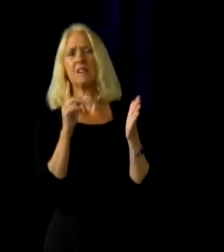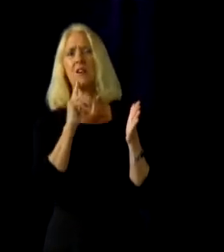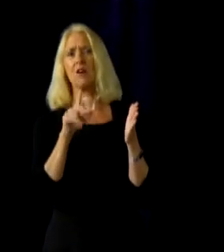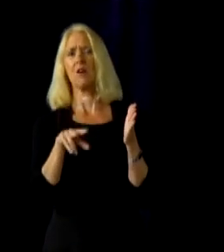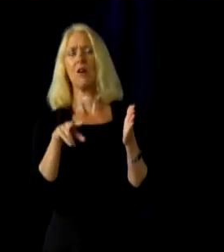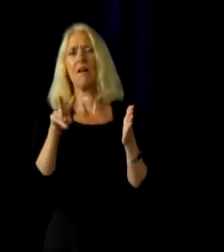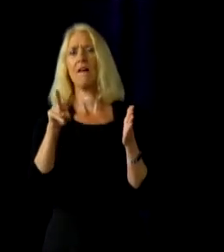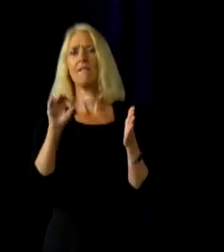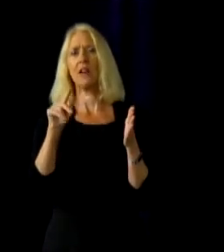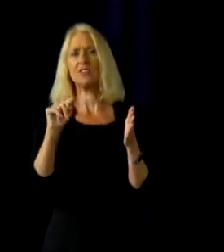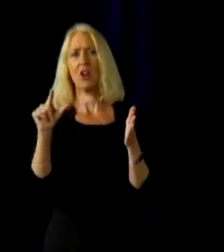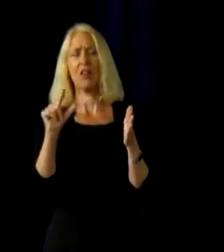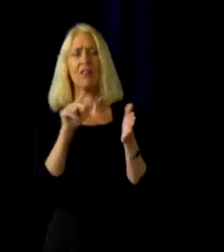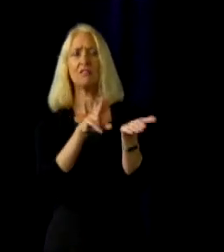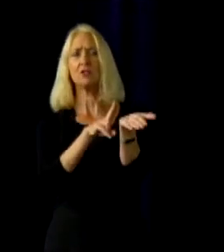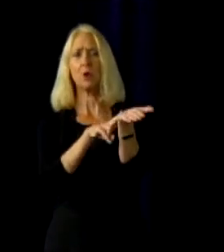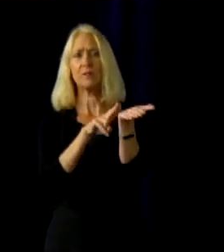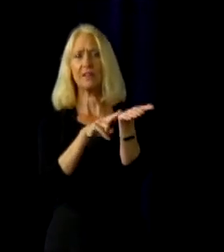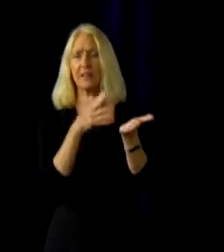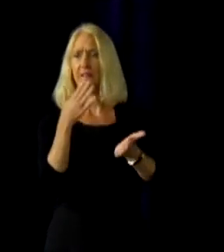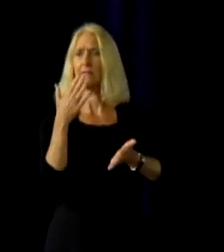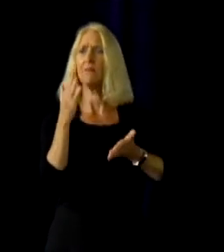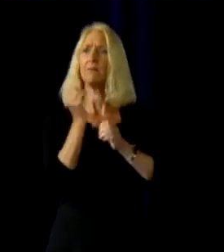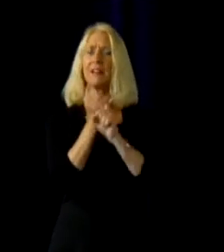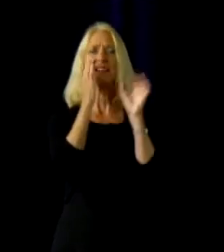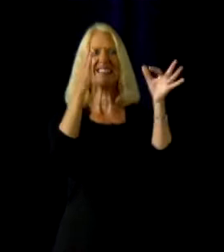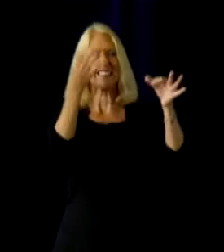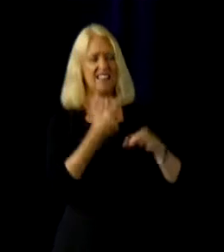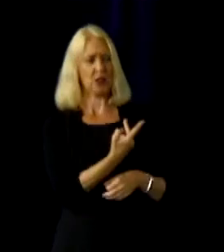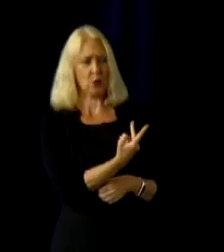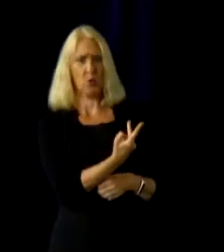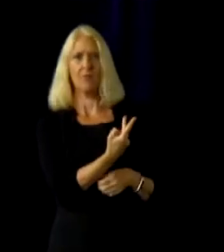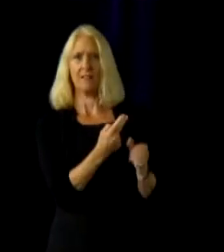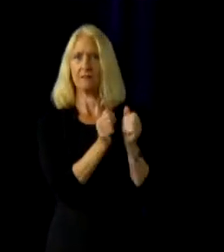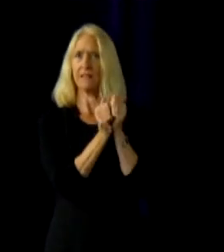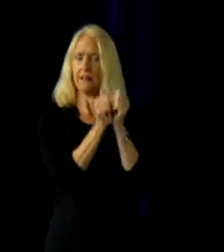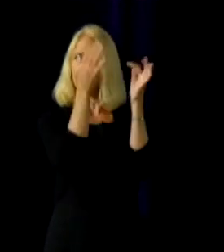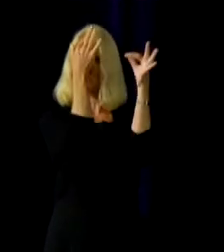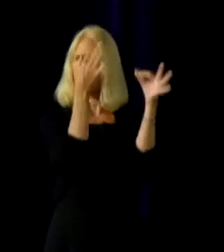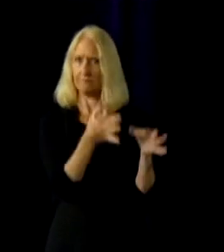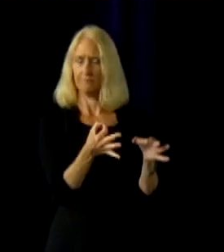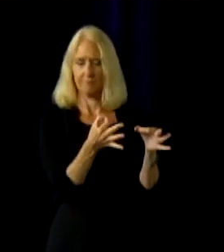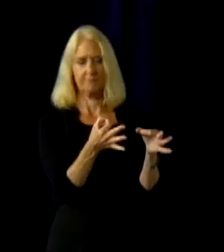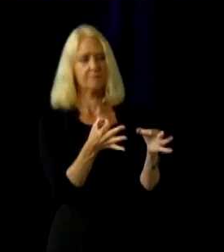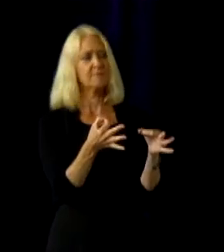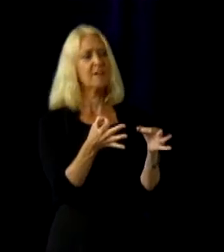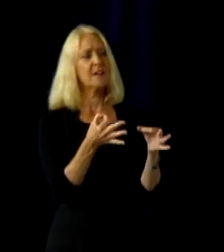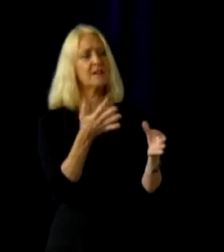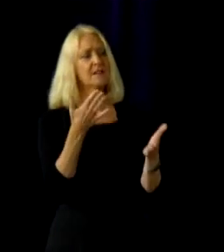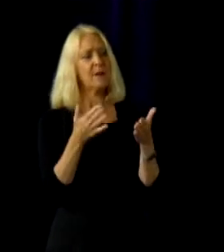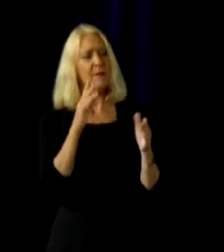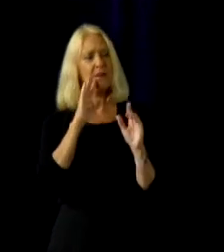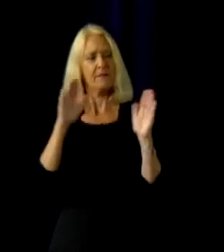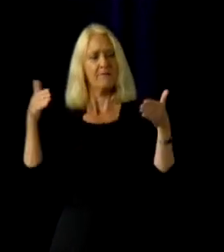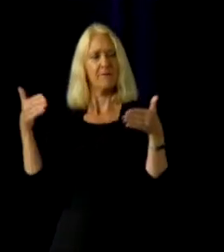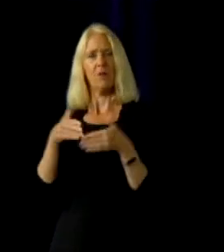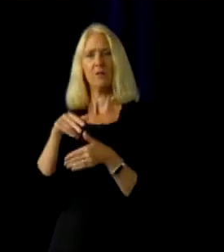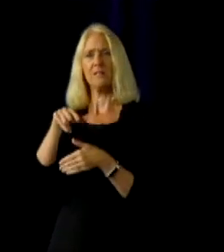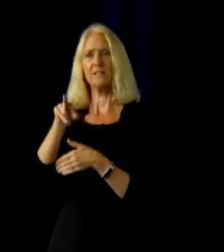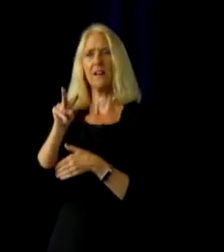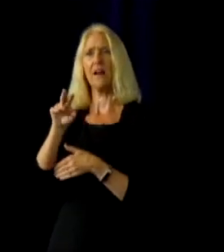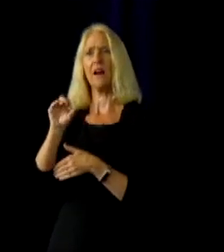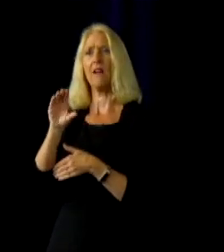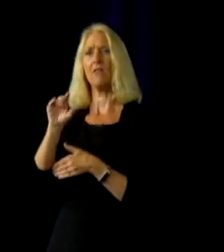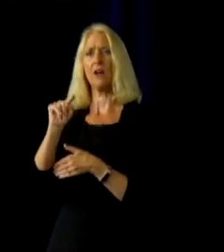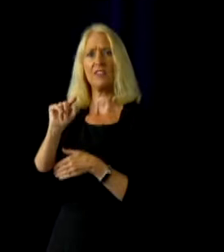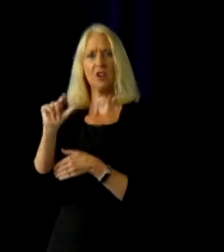nursing. And so we made a decision together that perhaps if I go through the vocational track, then that will prepare